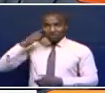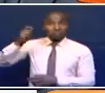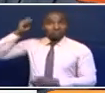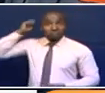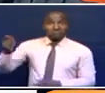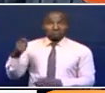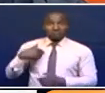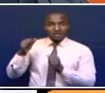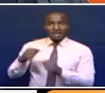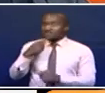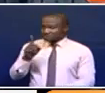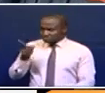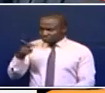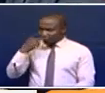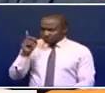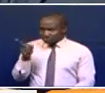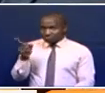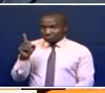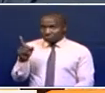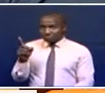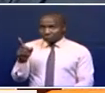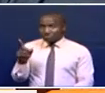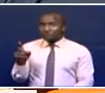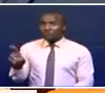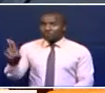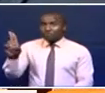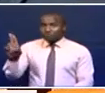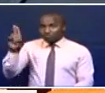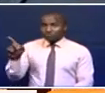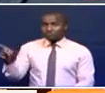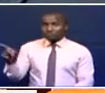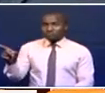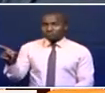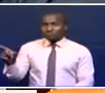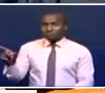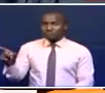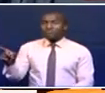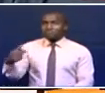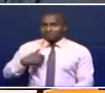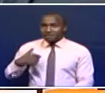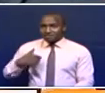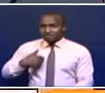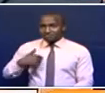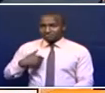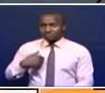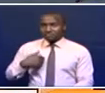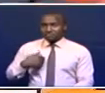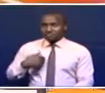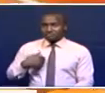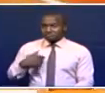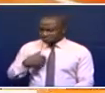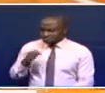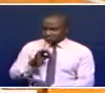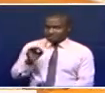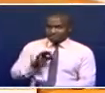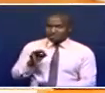He said, listen, Stephen, it is not Uhuru you guys are opposing. It is me. Oh, my goodness. Then